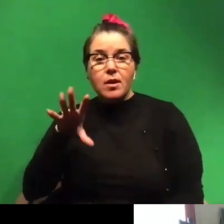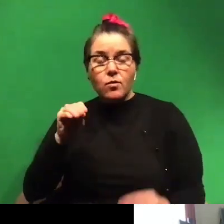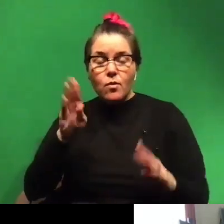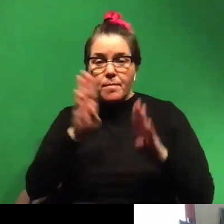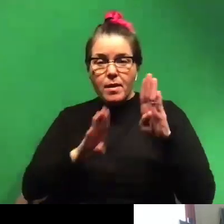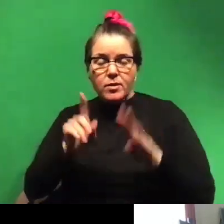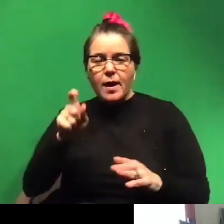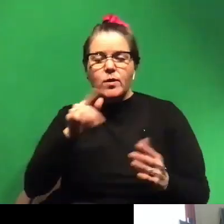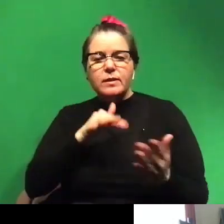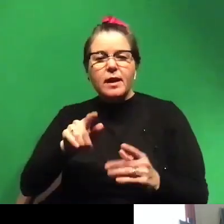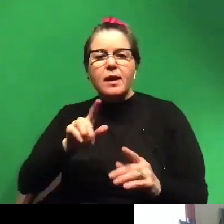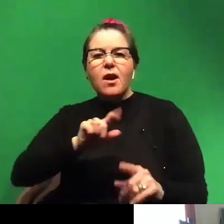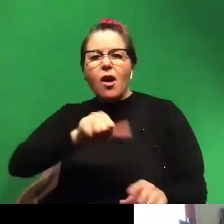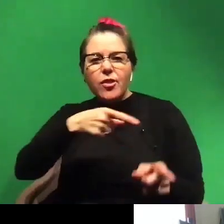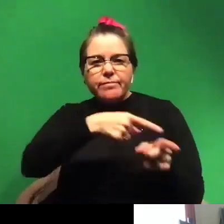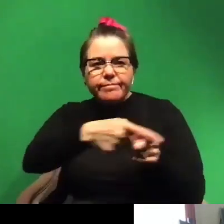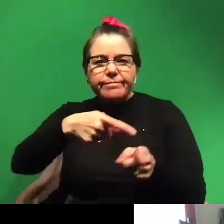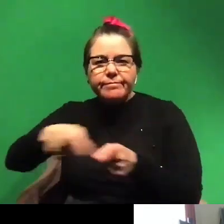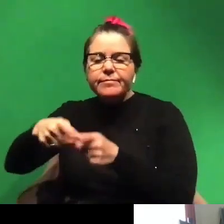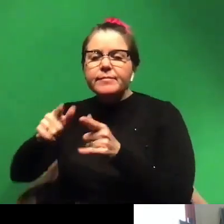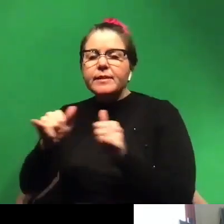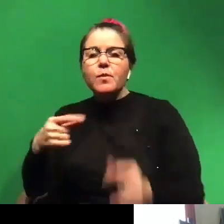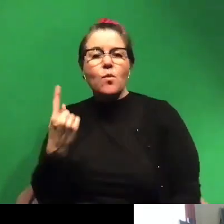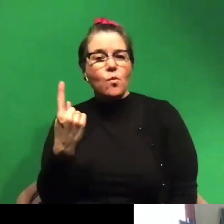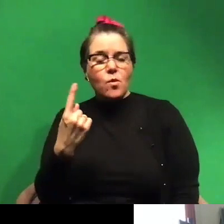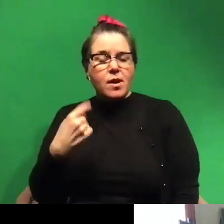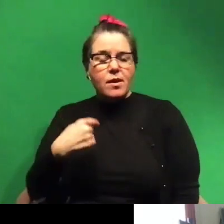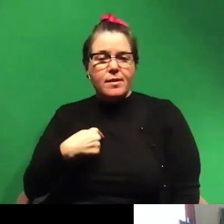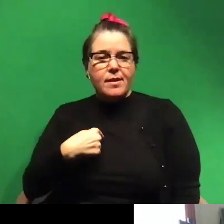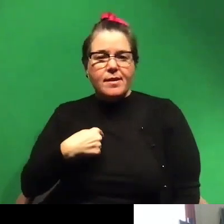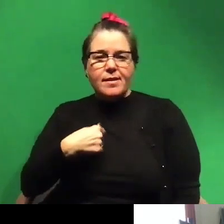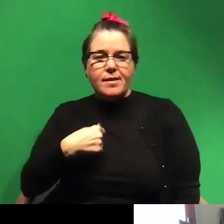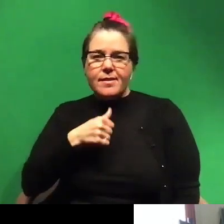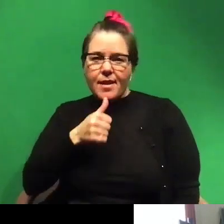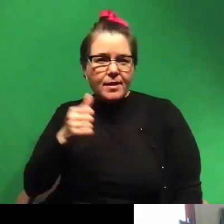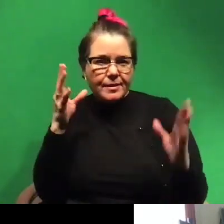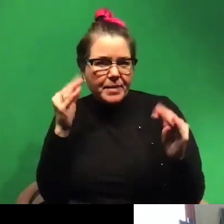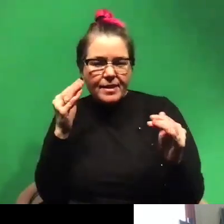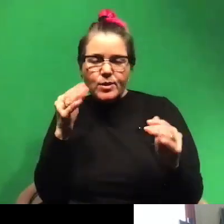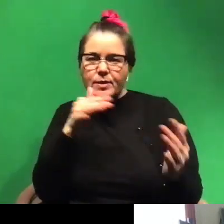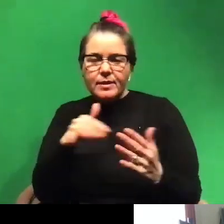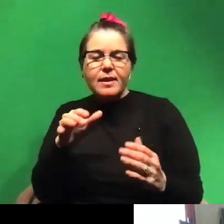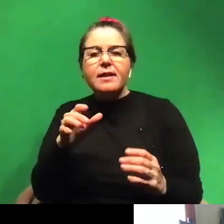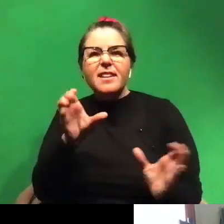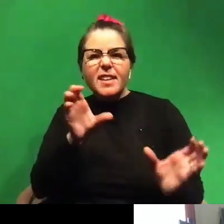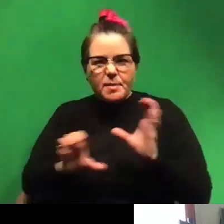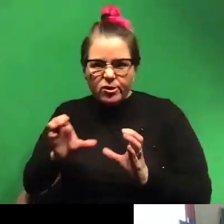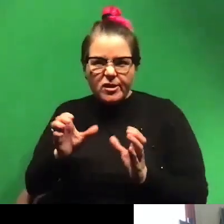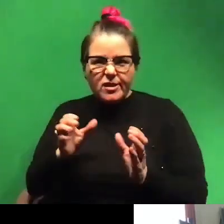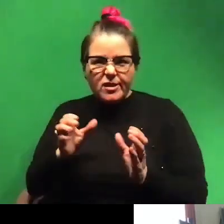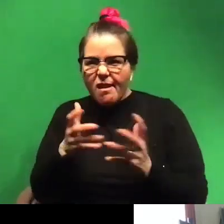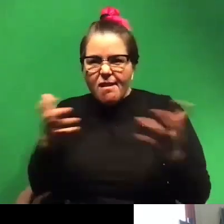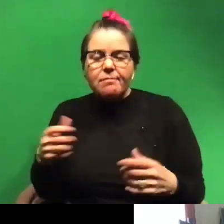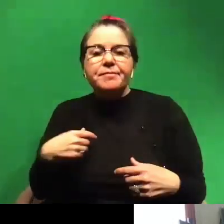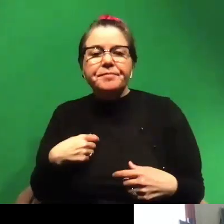have to study a lot of other fields too. And one I did not expect to study so much was chemistry. And it turns